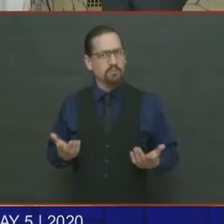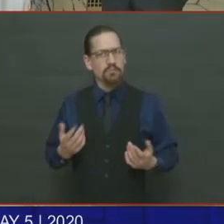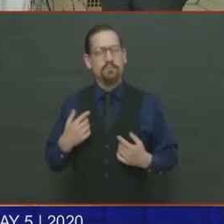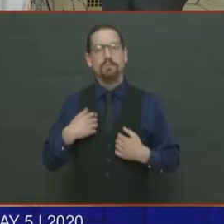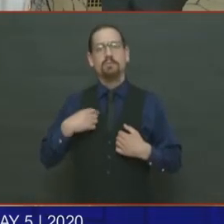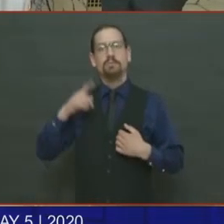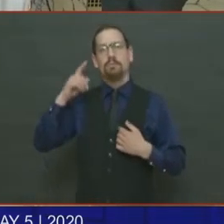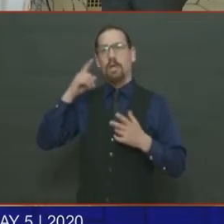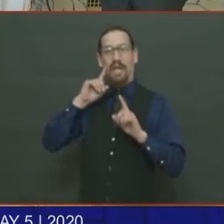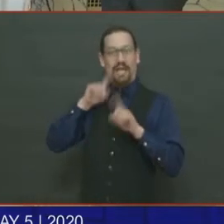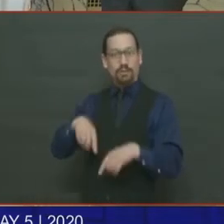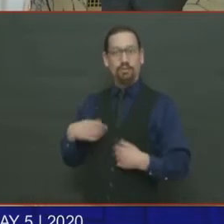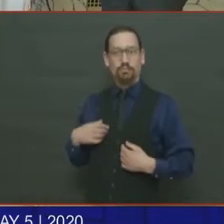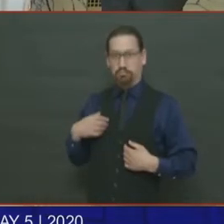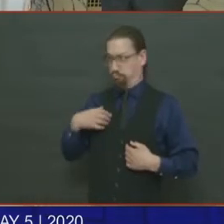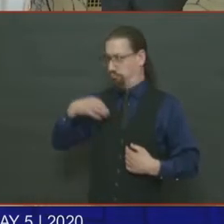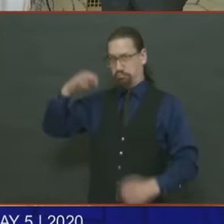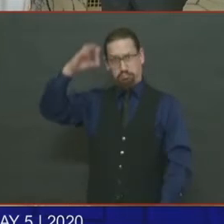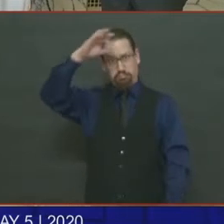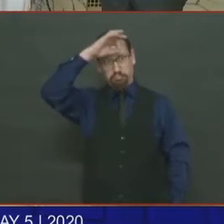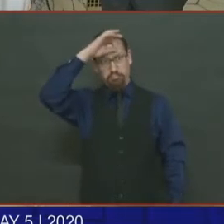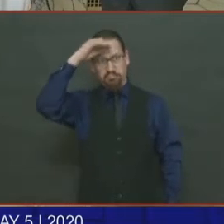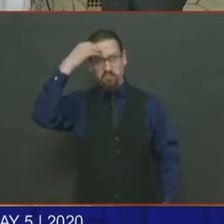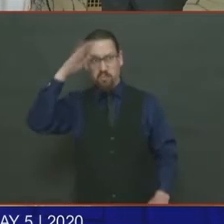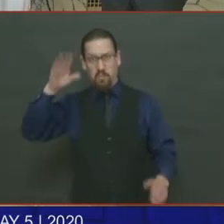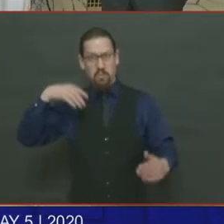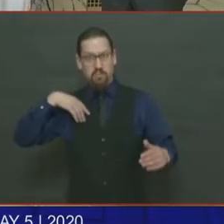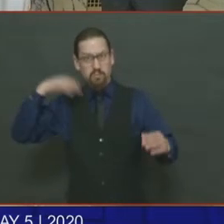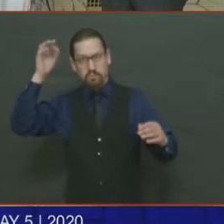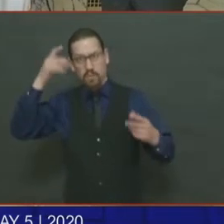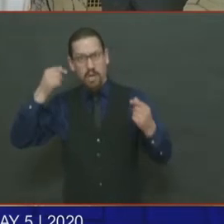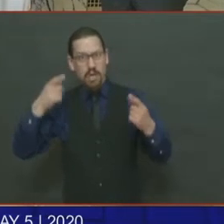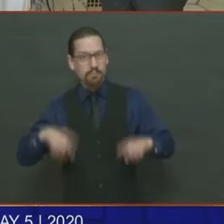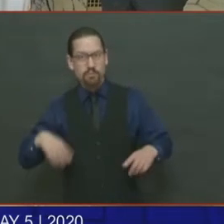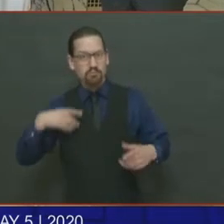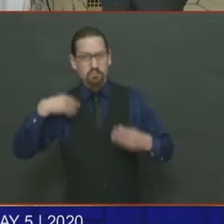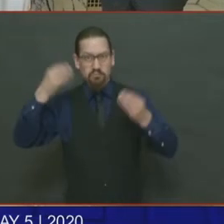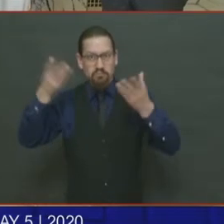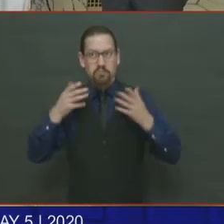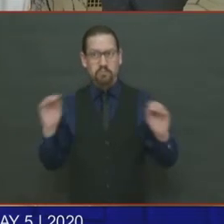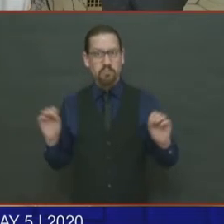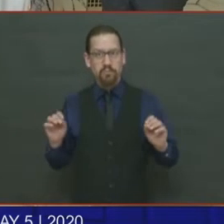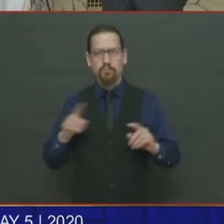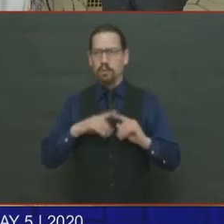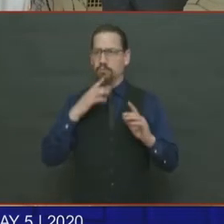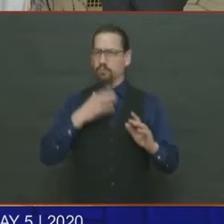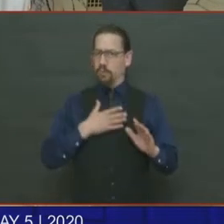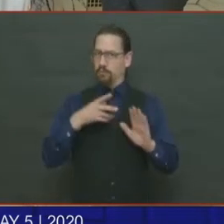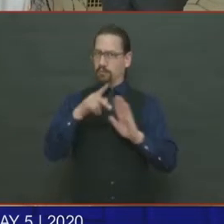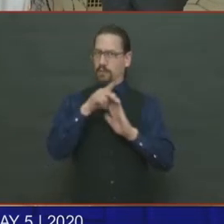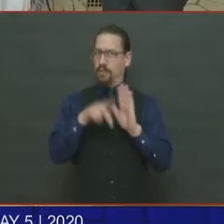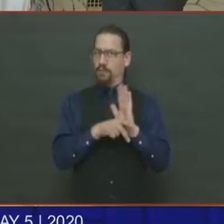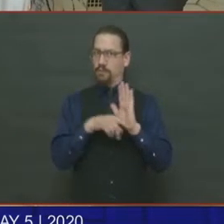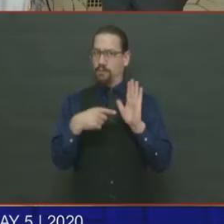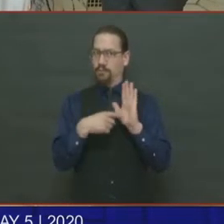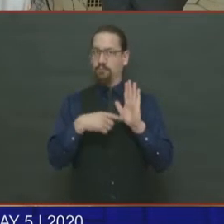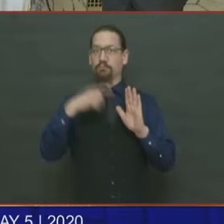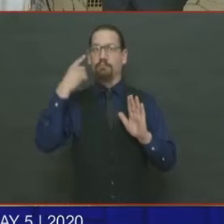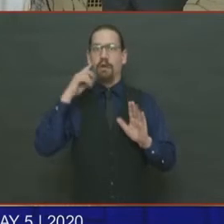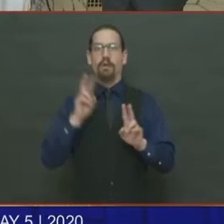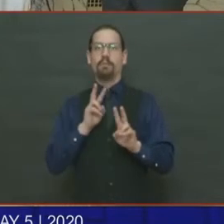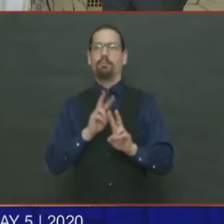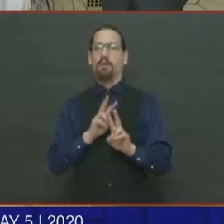sure. We're still deciding the number of people that will